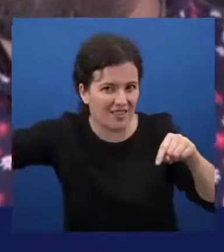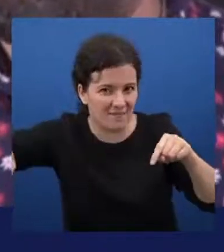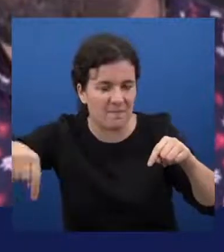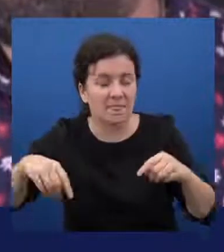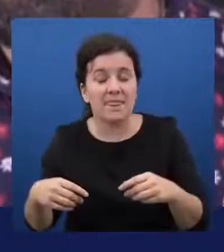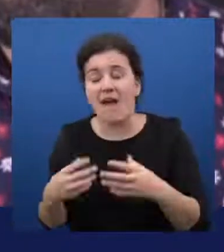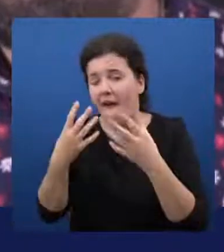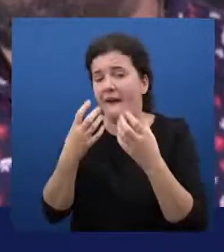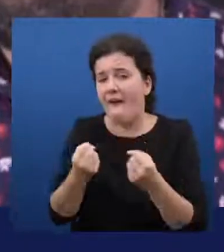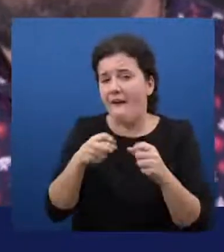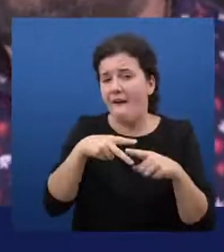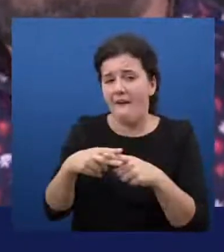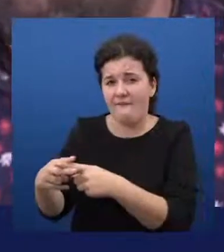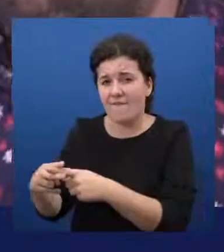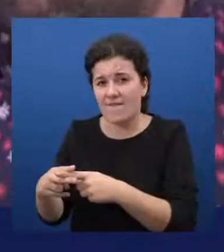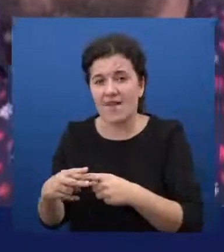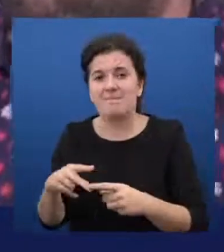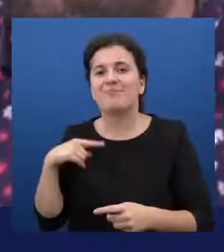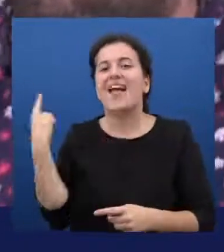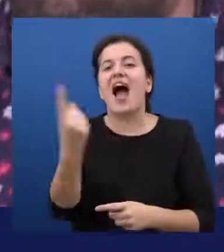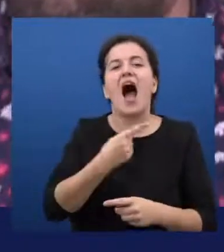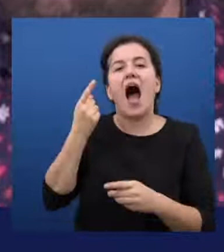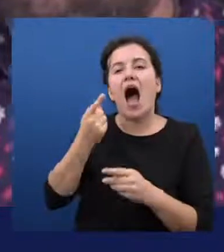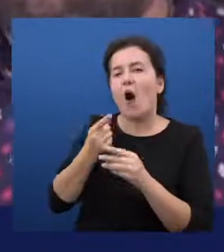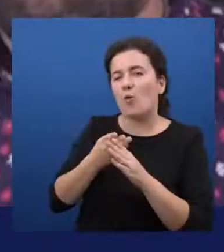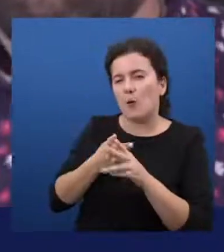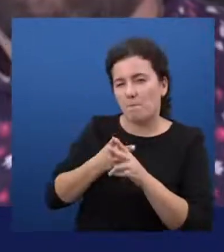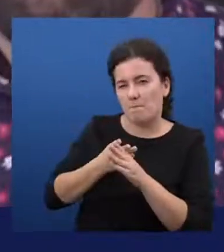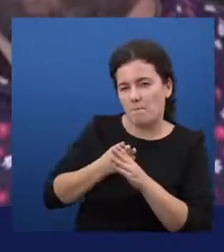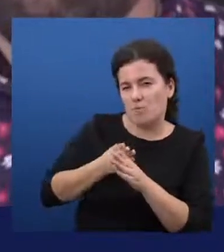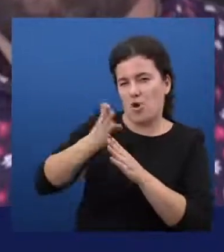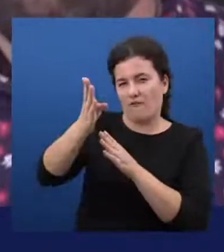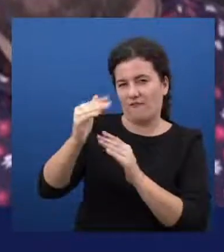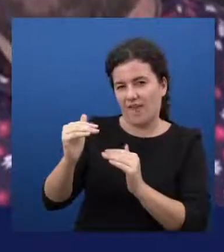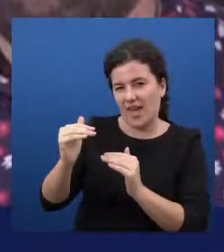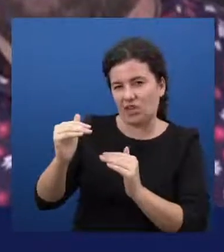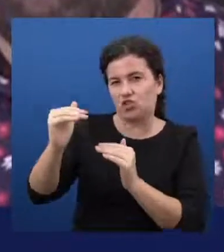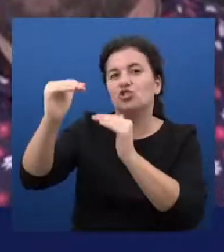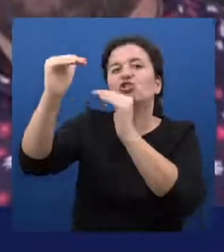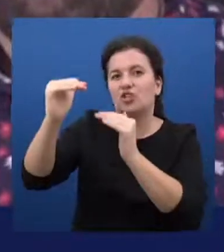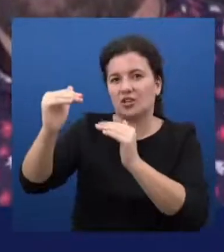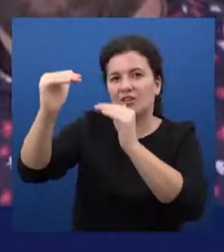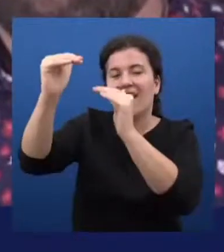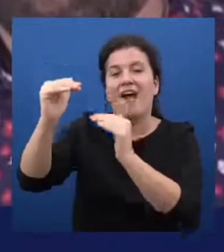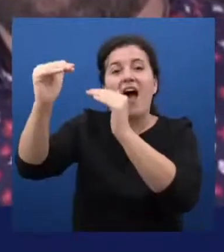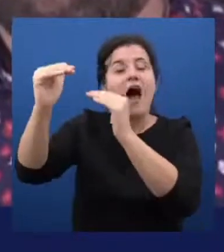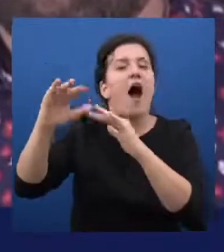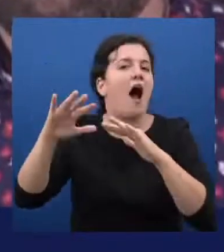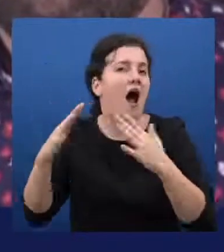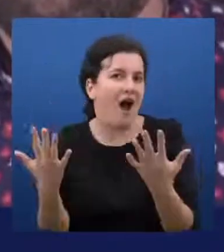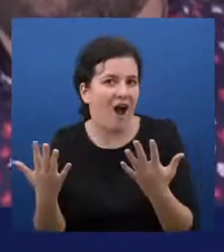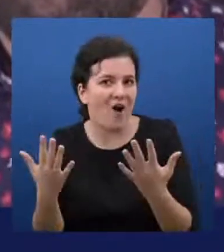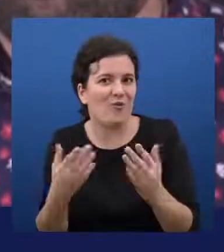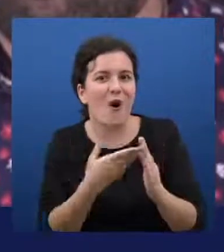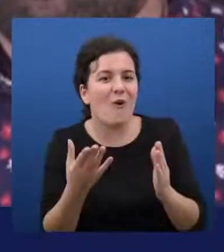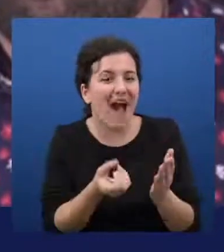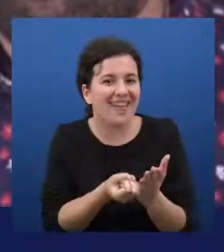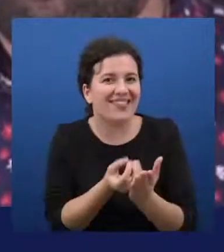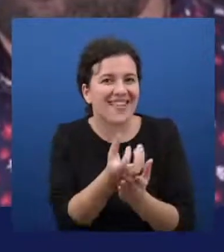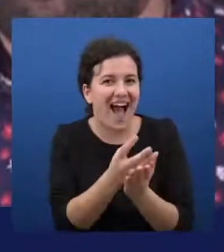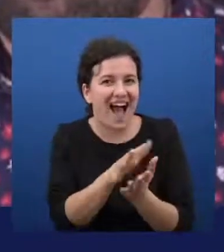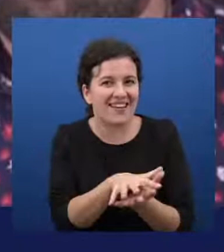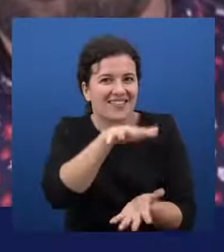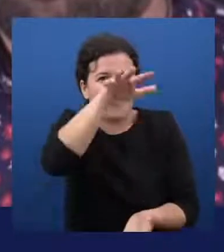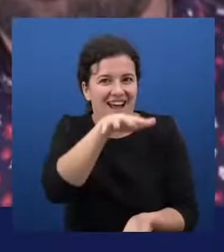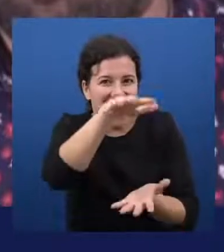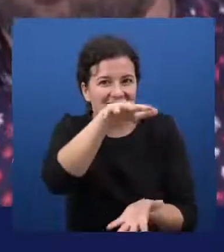like our profession is being improved by the challenges of dealing with data at this scale, right? That